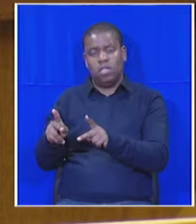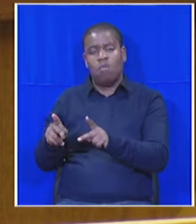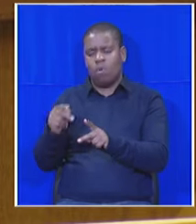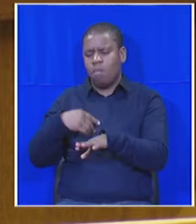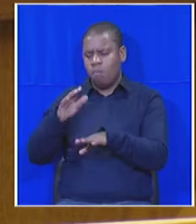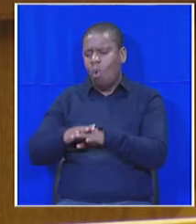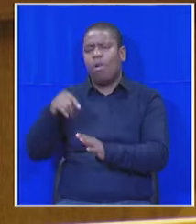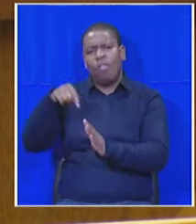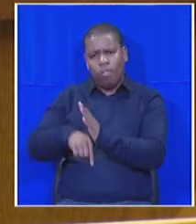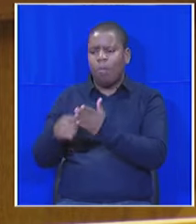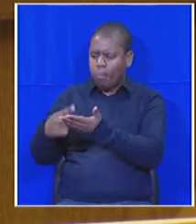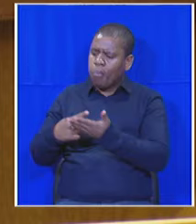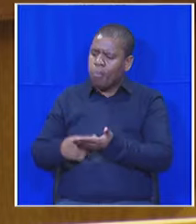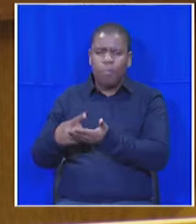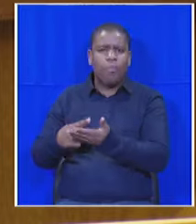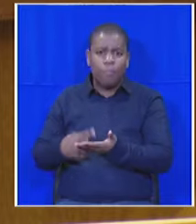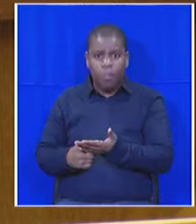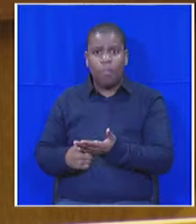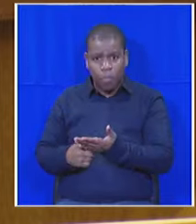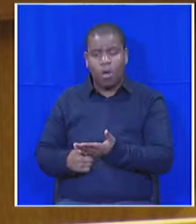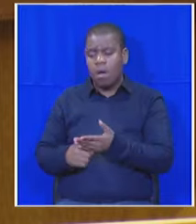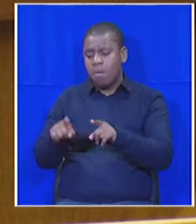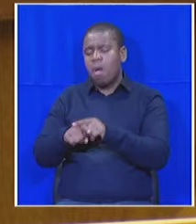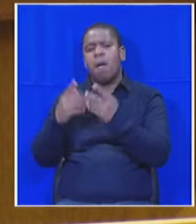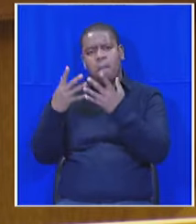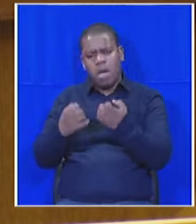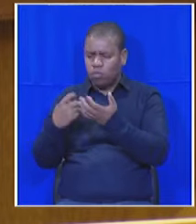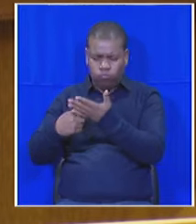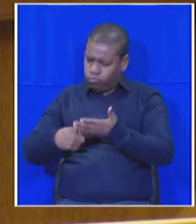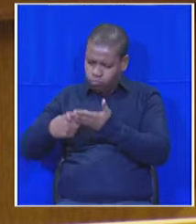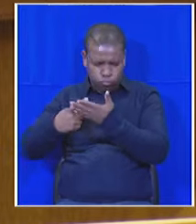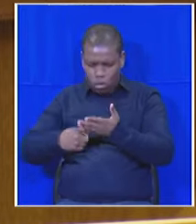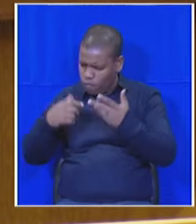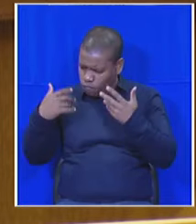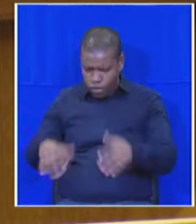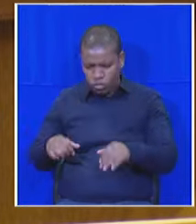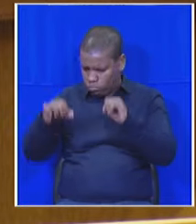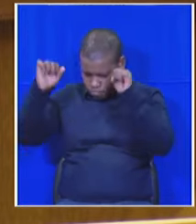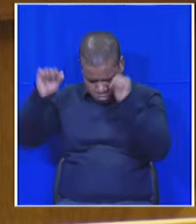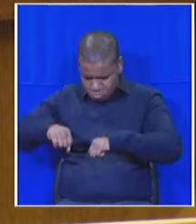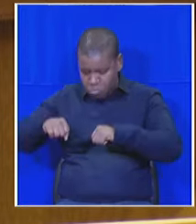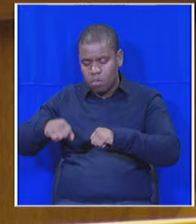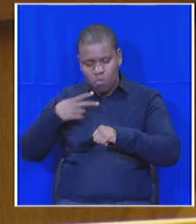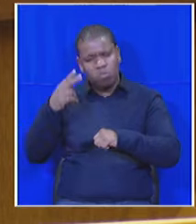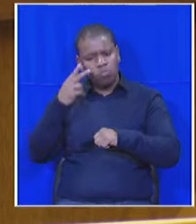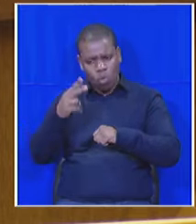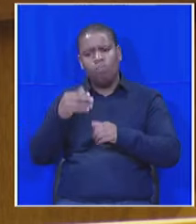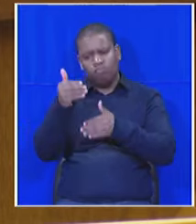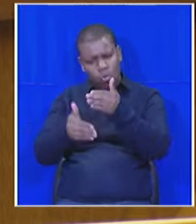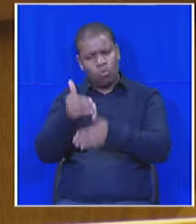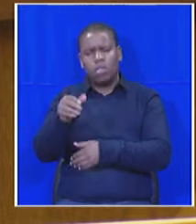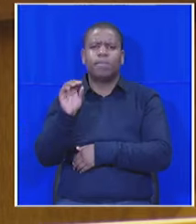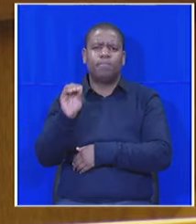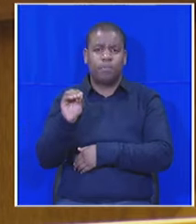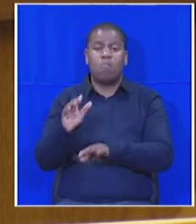engage extensively with this particular budget, and we agreed that there's progress, and also